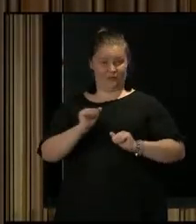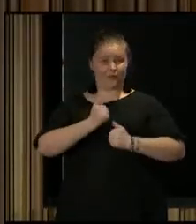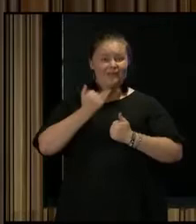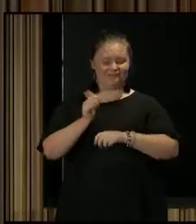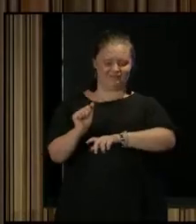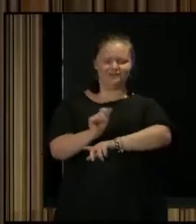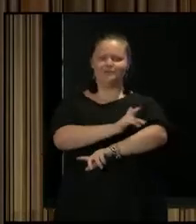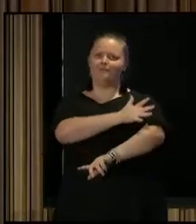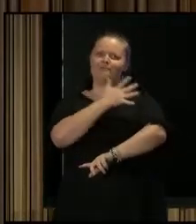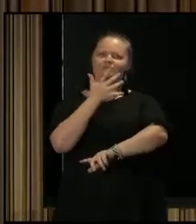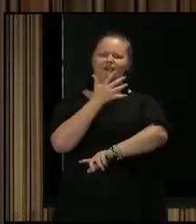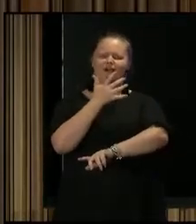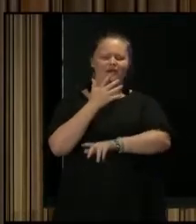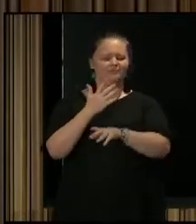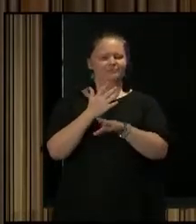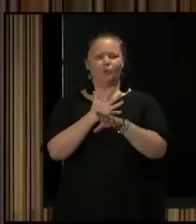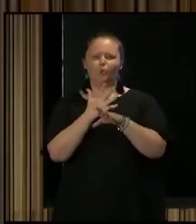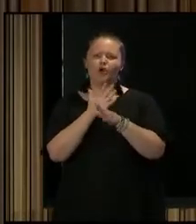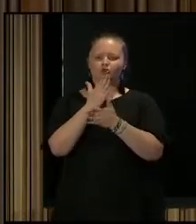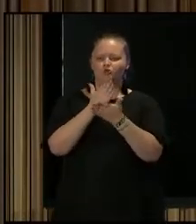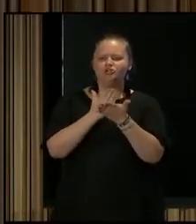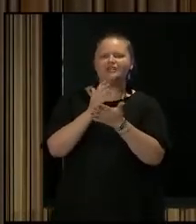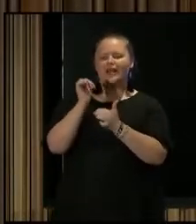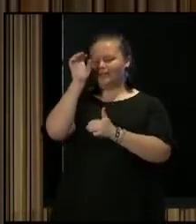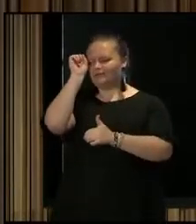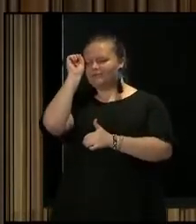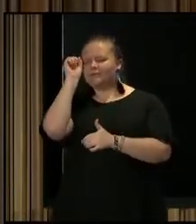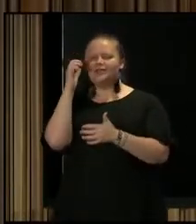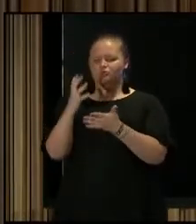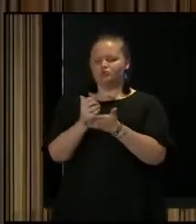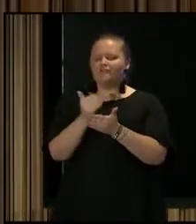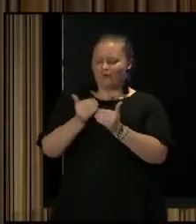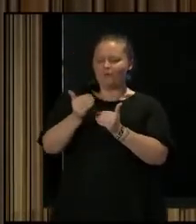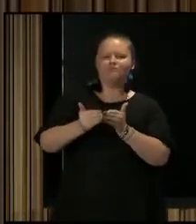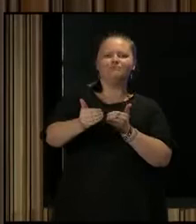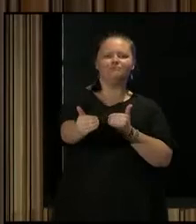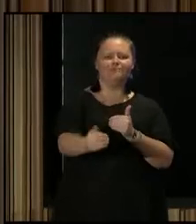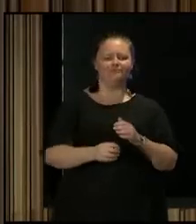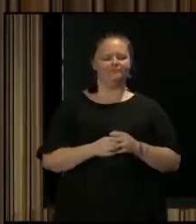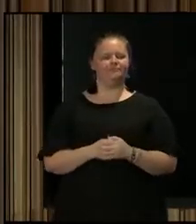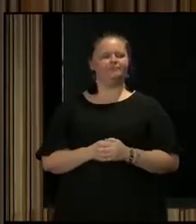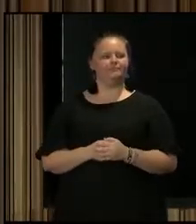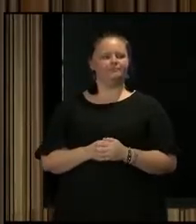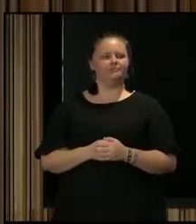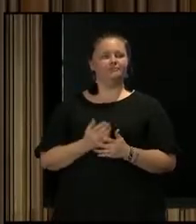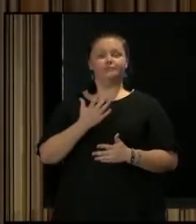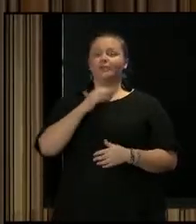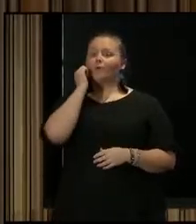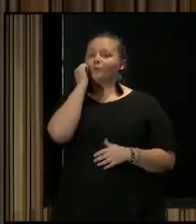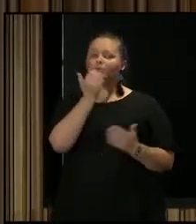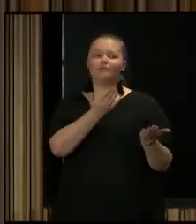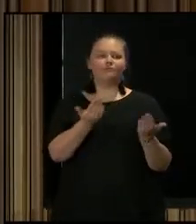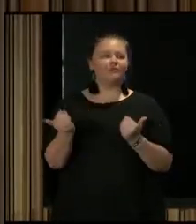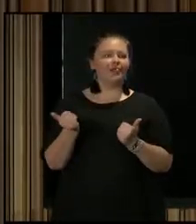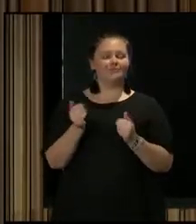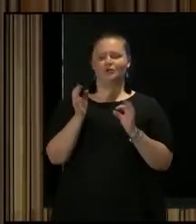work to share and preserve Queensland's memory for future generations. I'd like to extend a very warm welcome to our